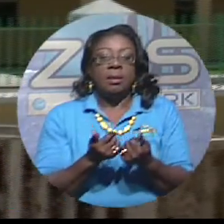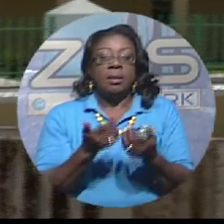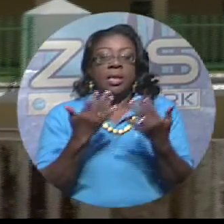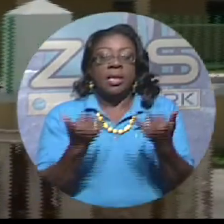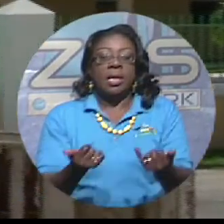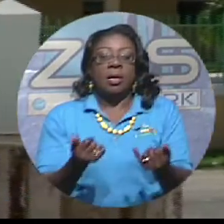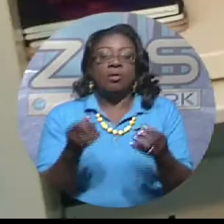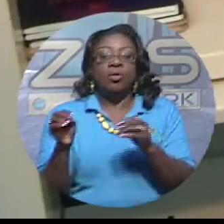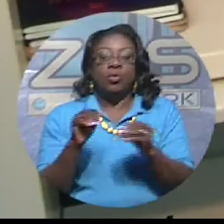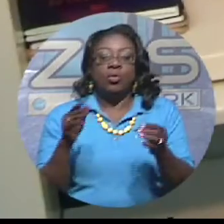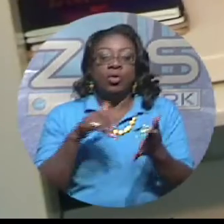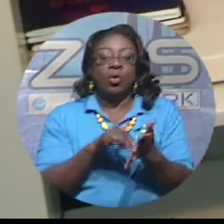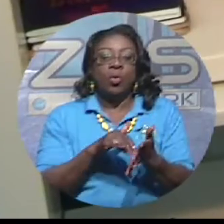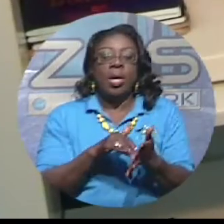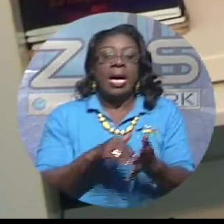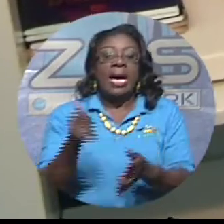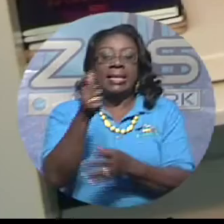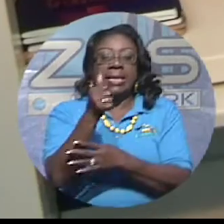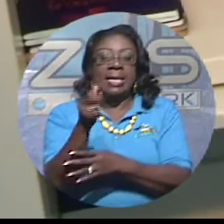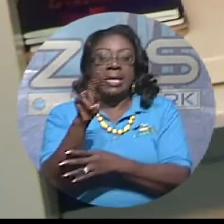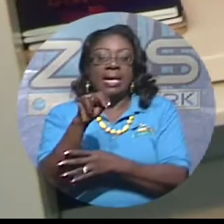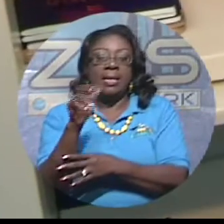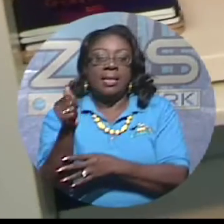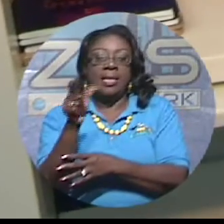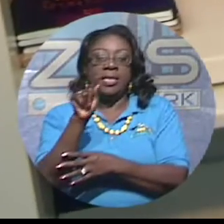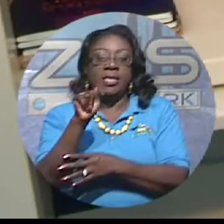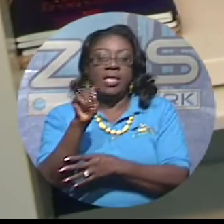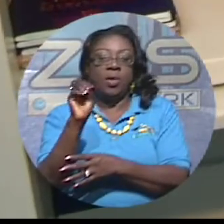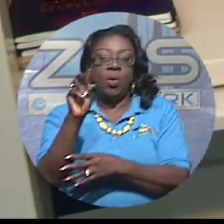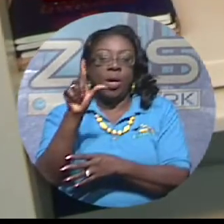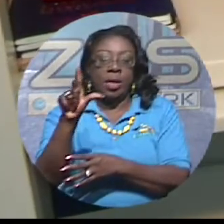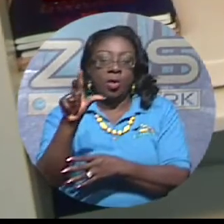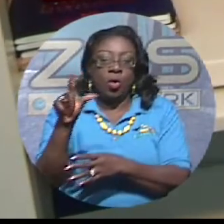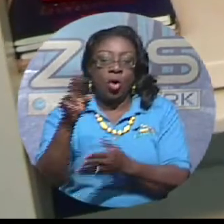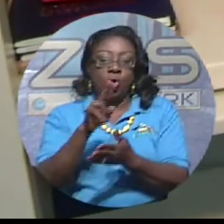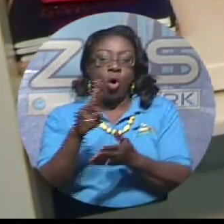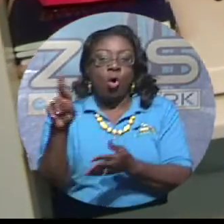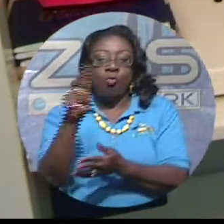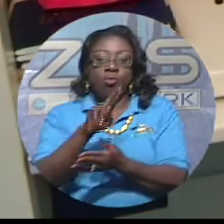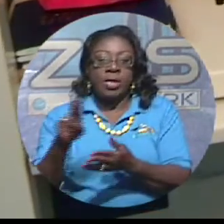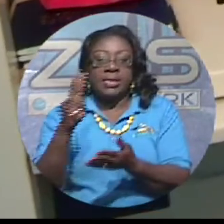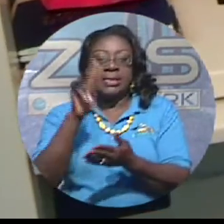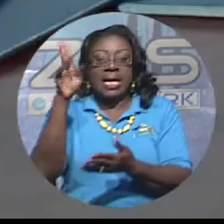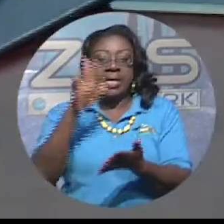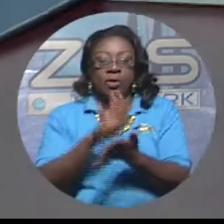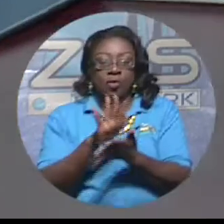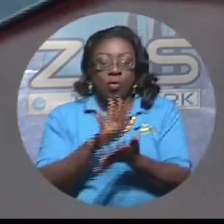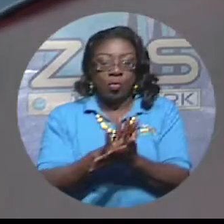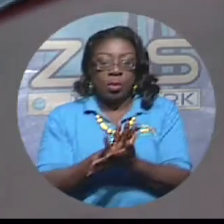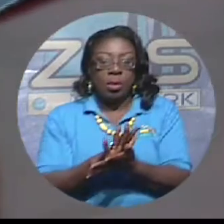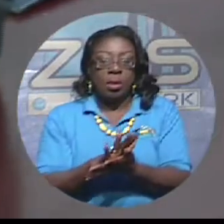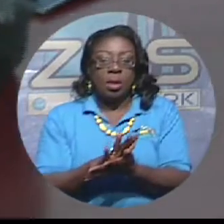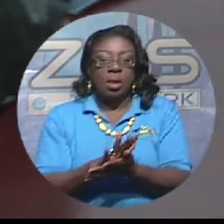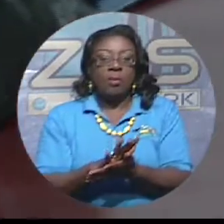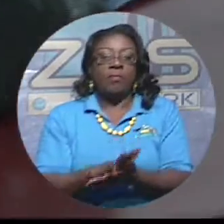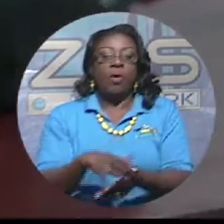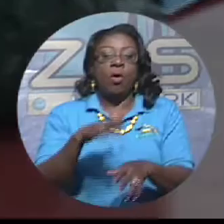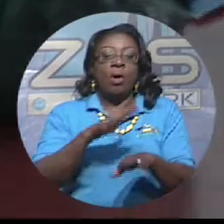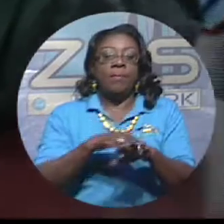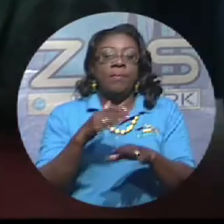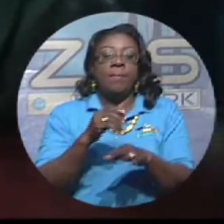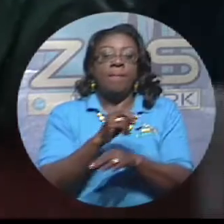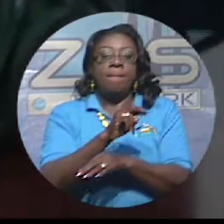now do so at the Anatole Rogers Auditorium on Faith Avenue. The collection process begins at 10 a.m. to 3 p.m. Monday to